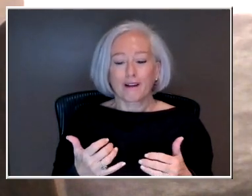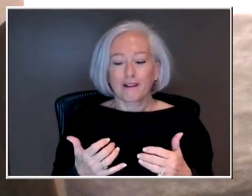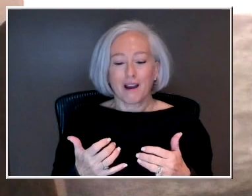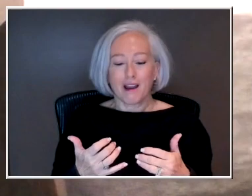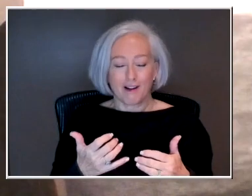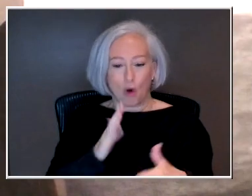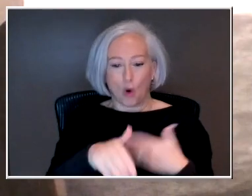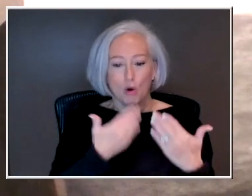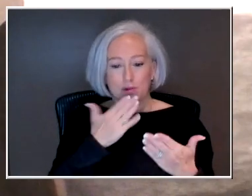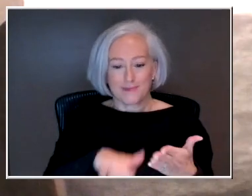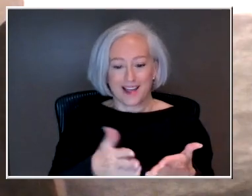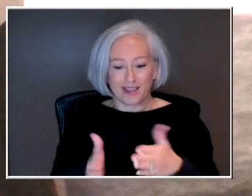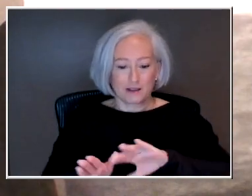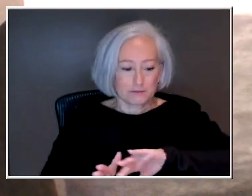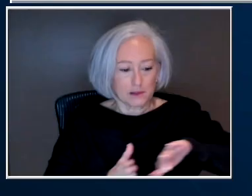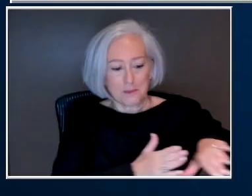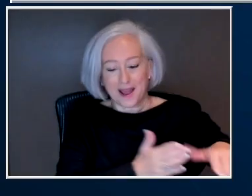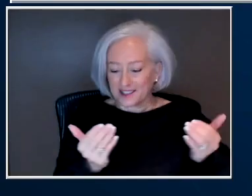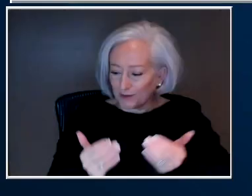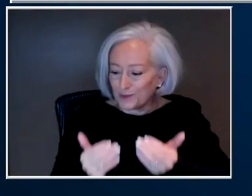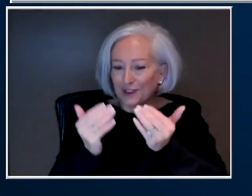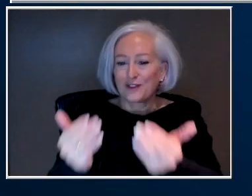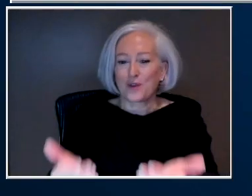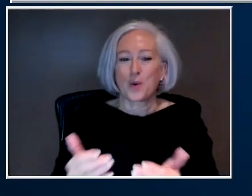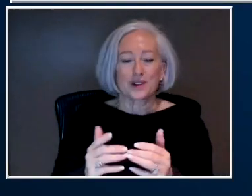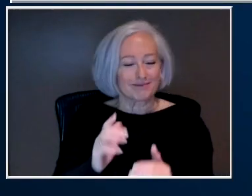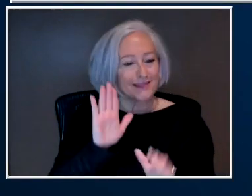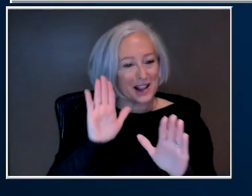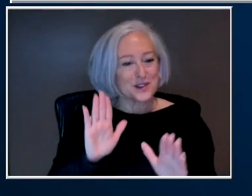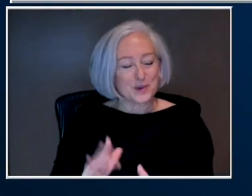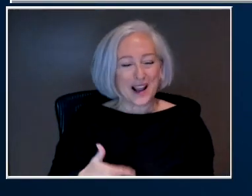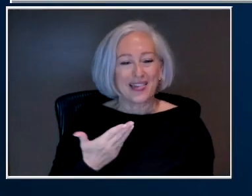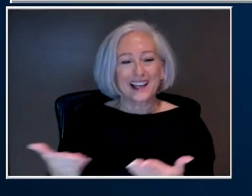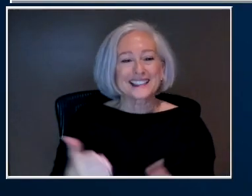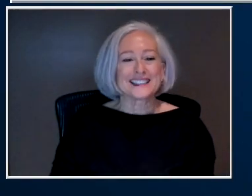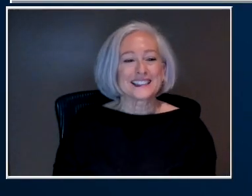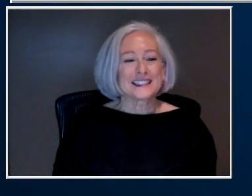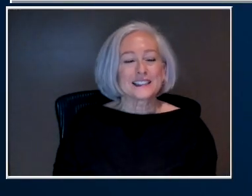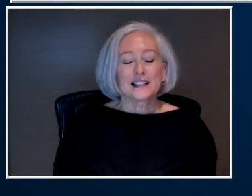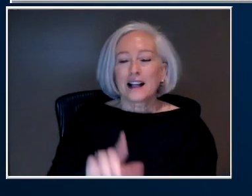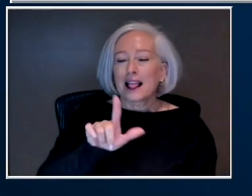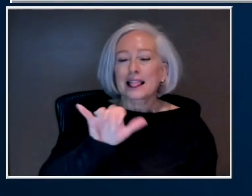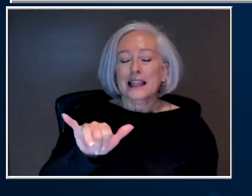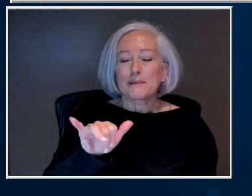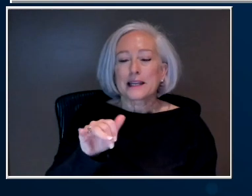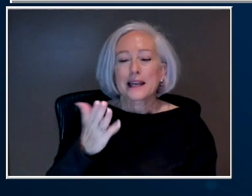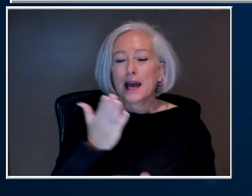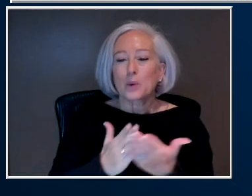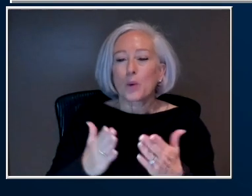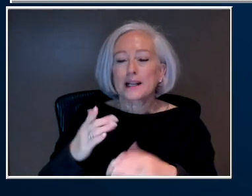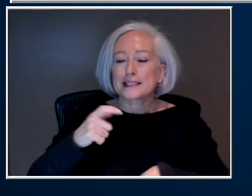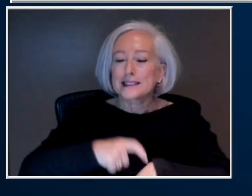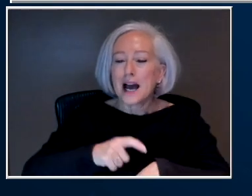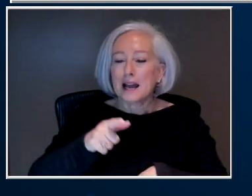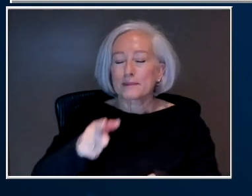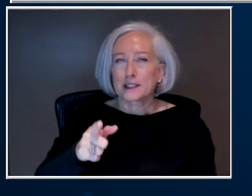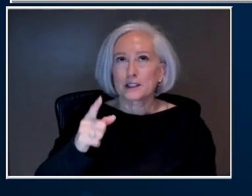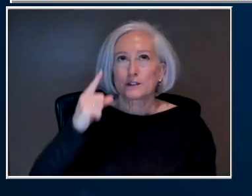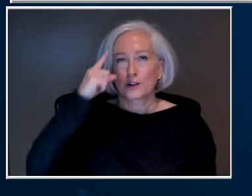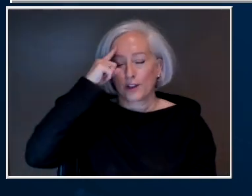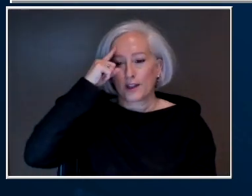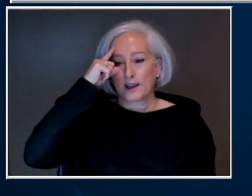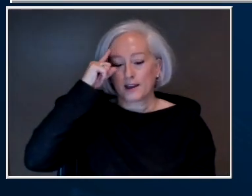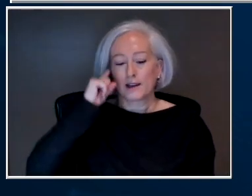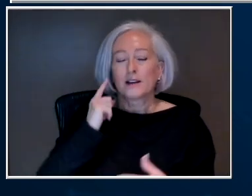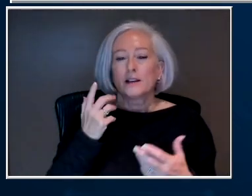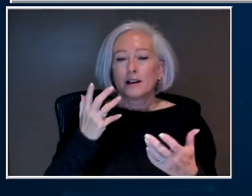that's a great feeling. So Libby, at what point in your cancer diagnosis and treatment plan was the idea of fertility